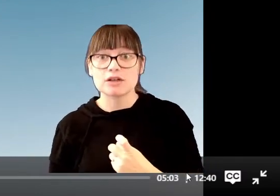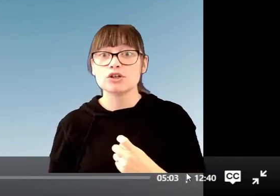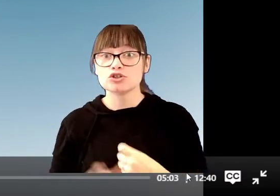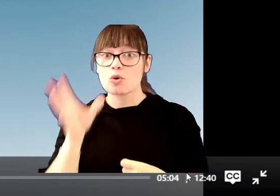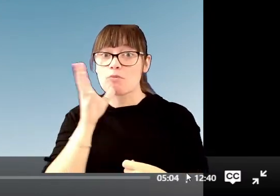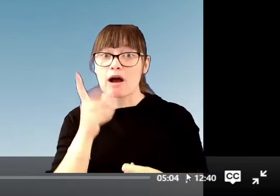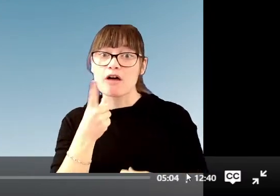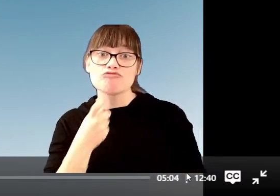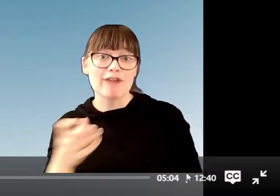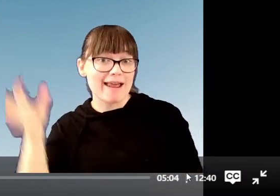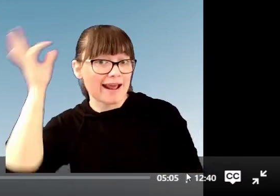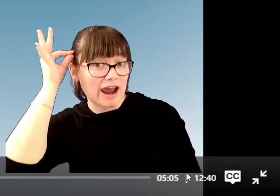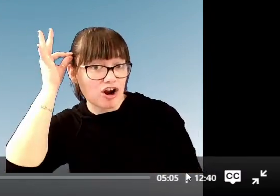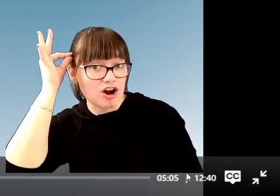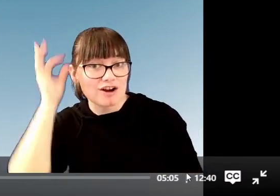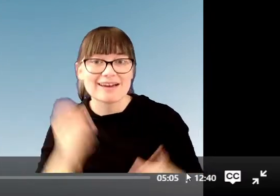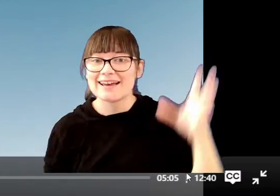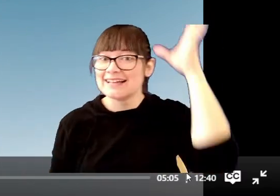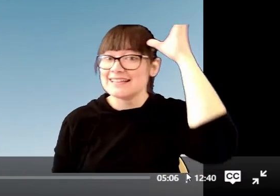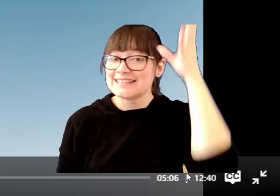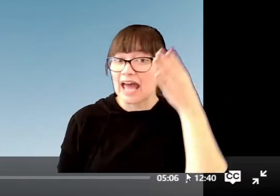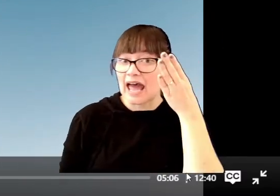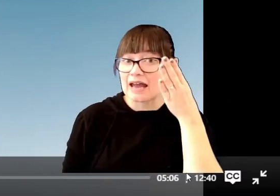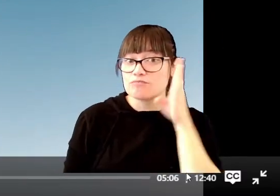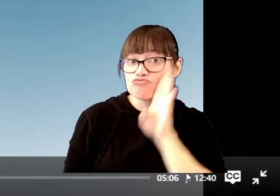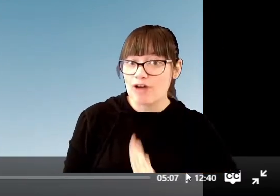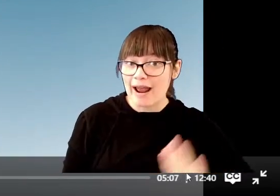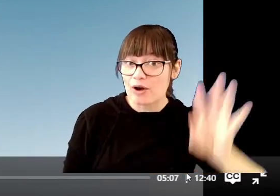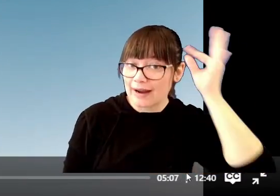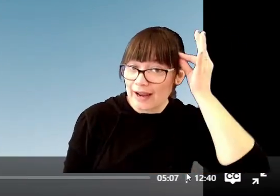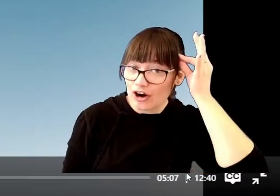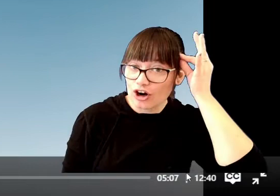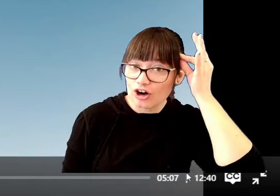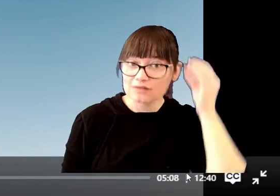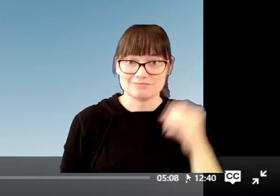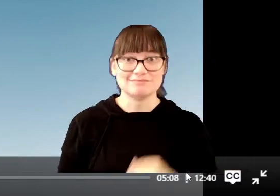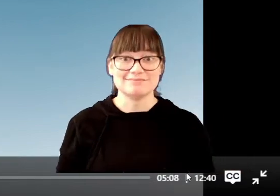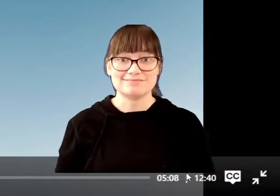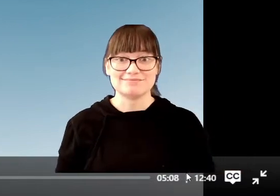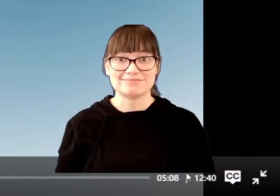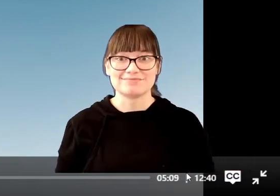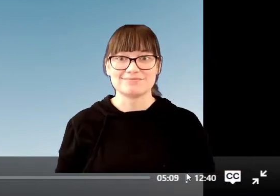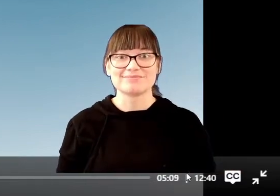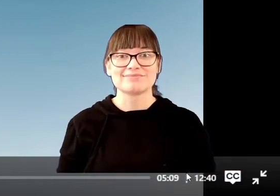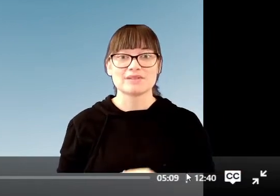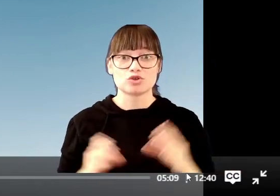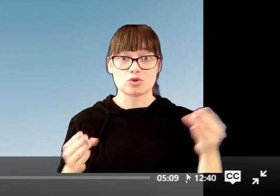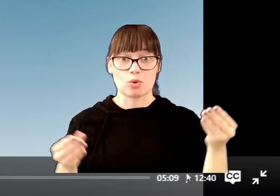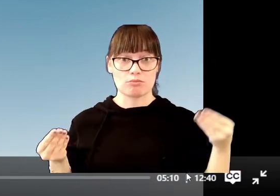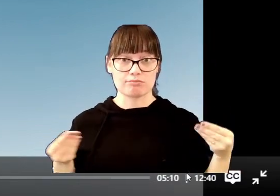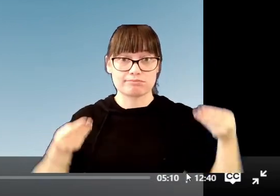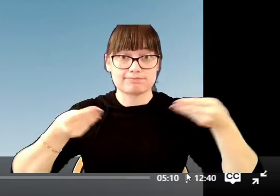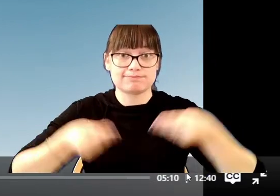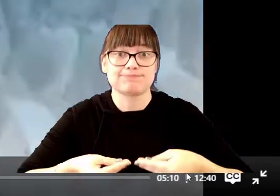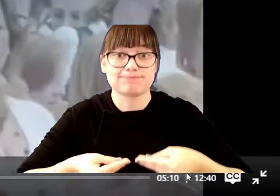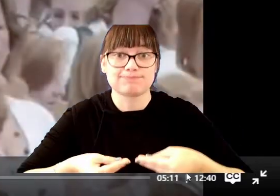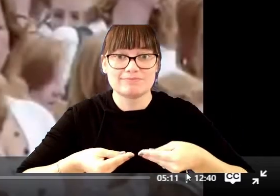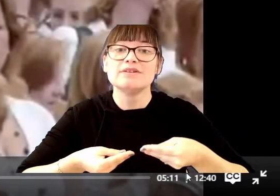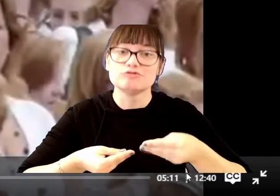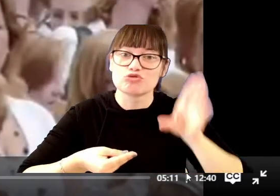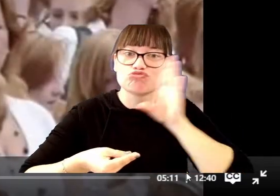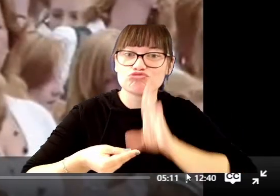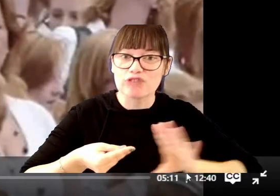brown hair, and if the father donates a dominant trait, then that will cover up the red hair. However, in populations